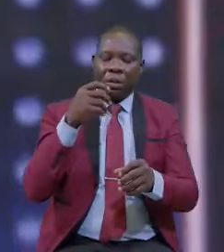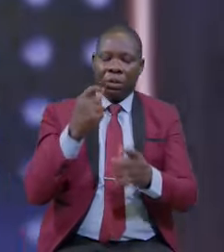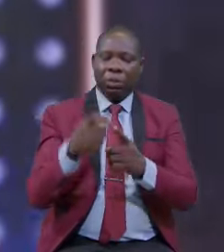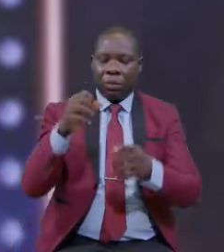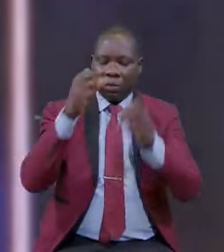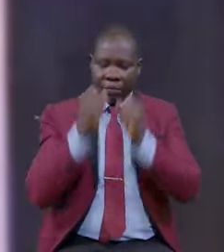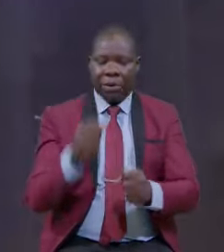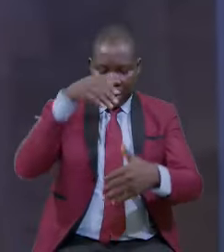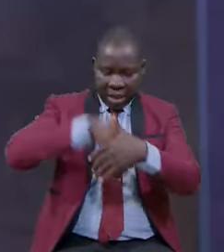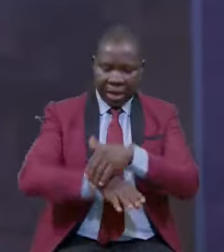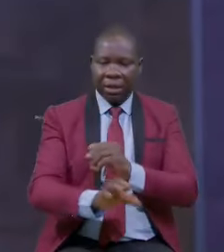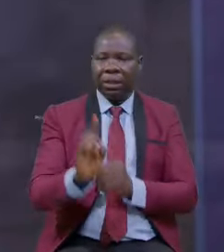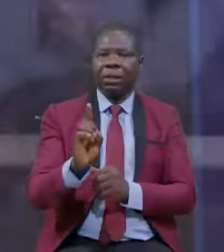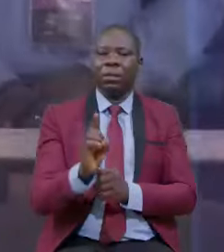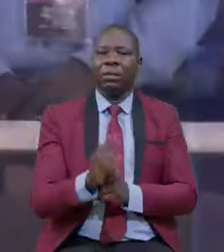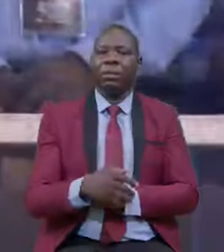entered.